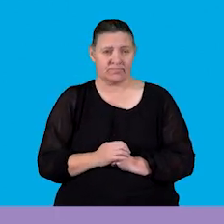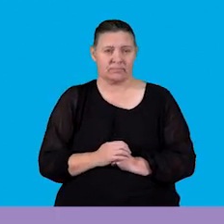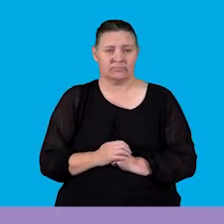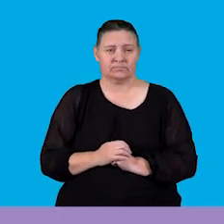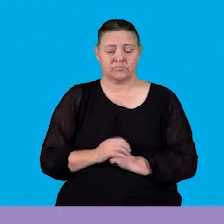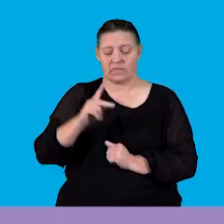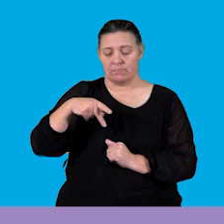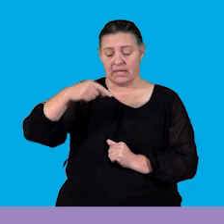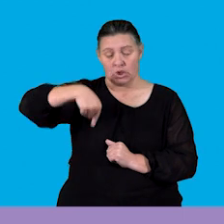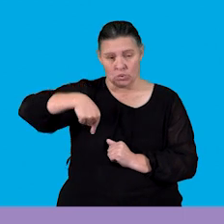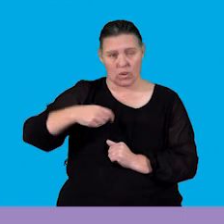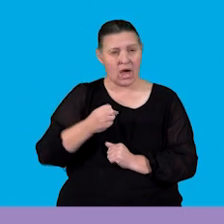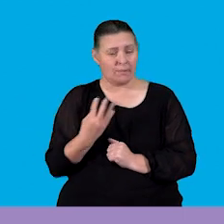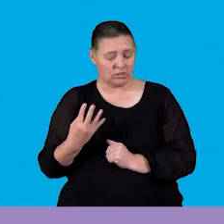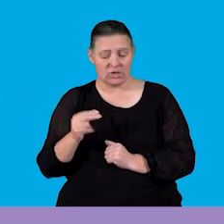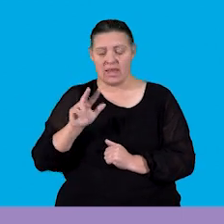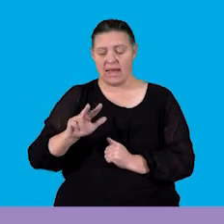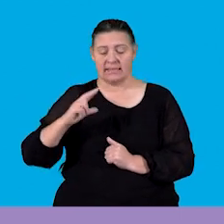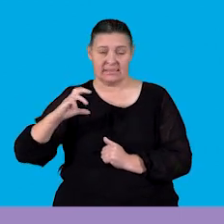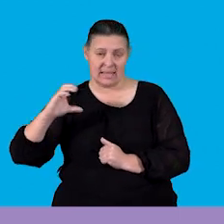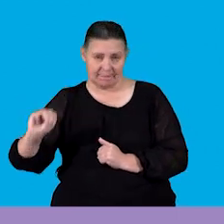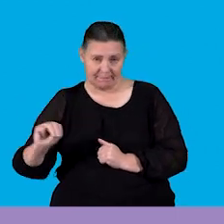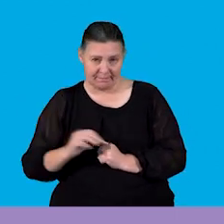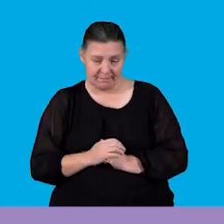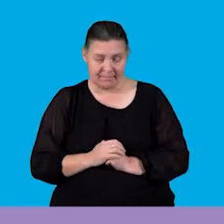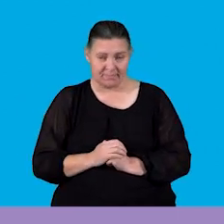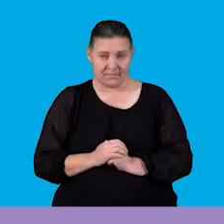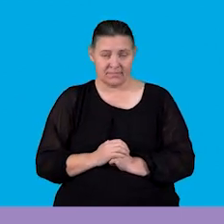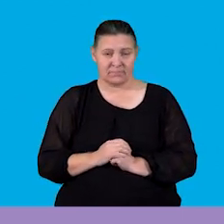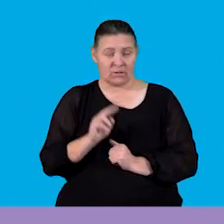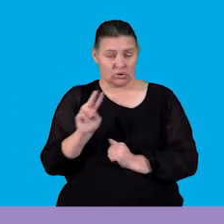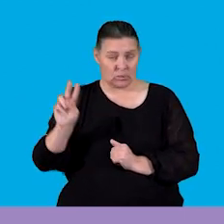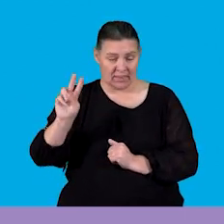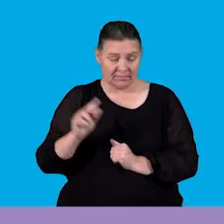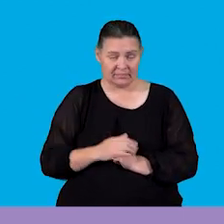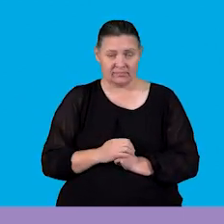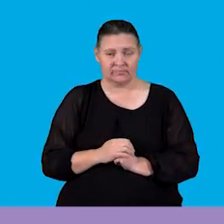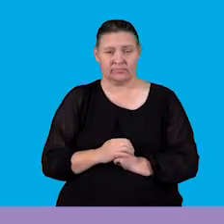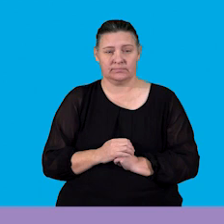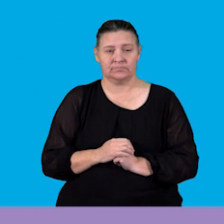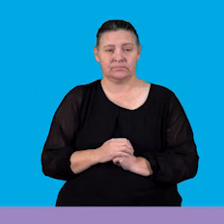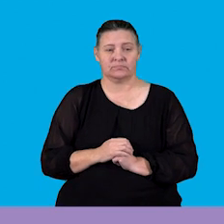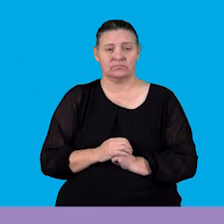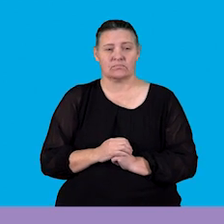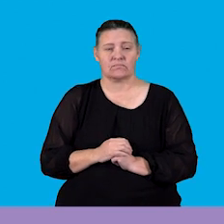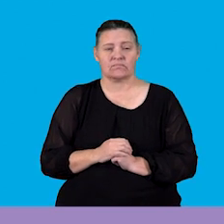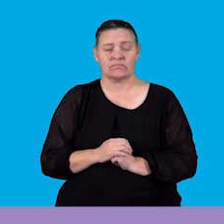centimeters squared. PQ is equals to 8 centimeters